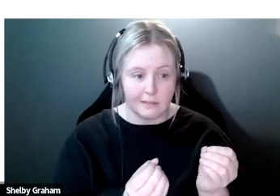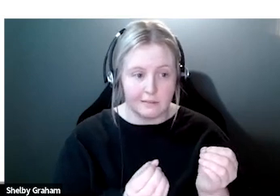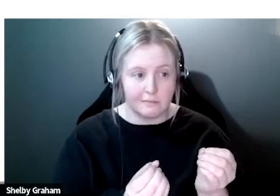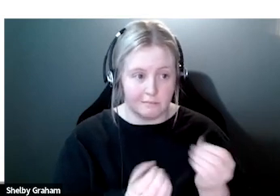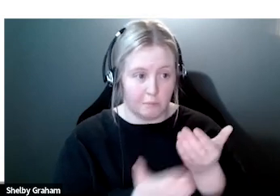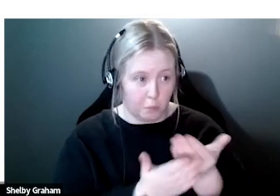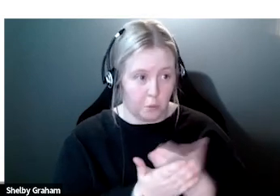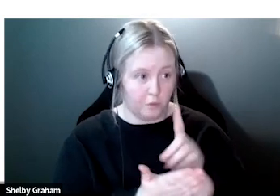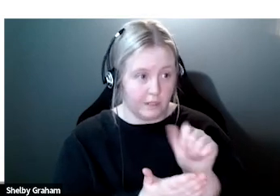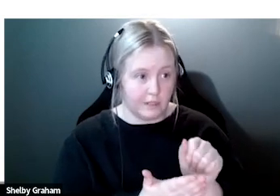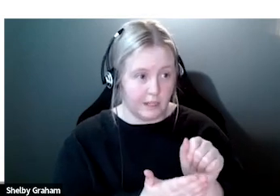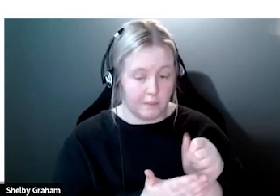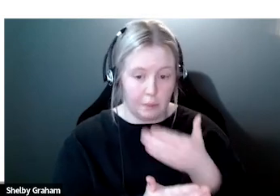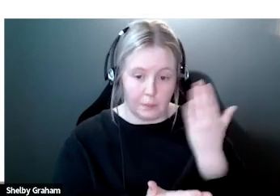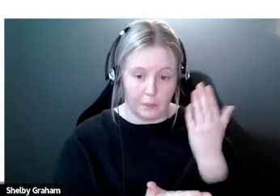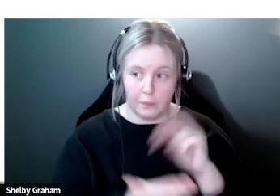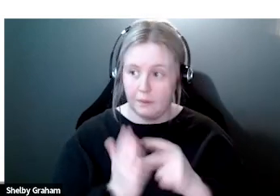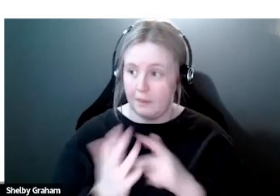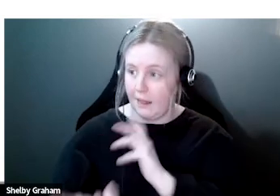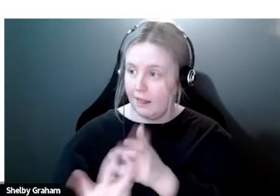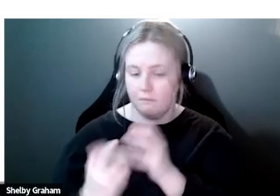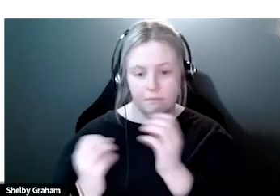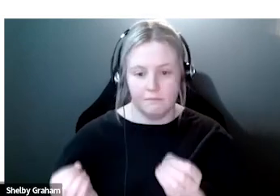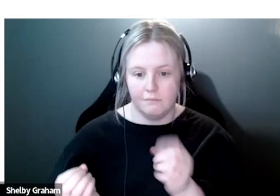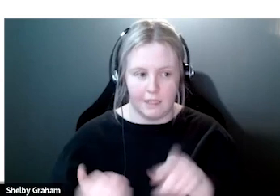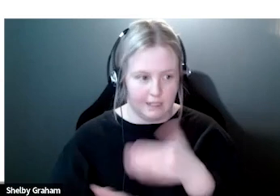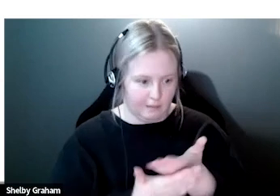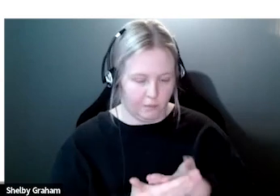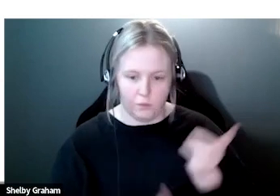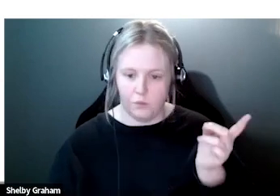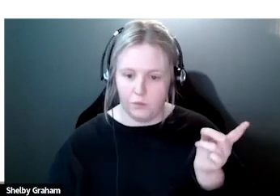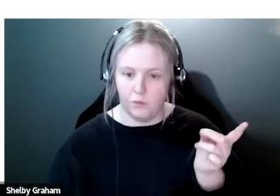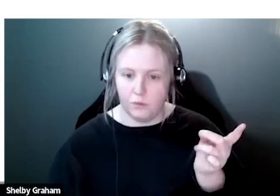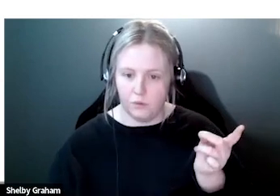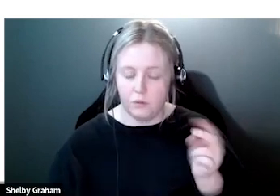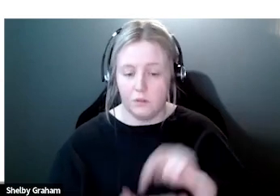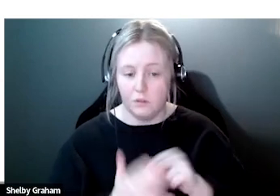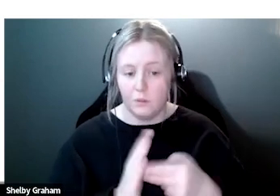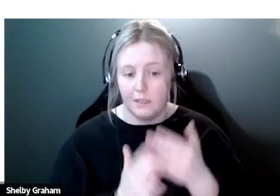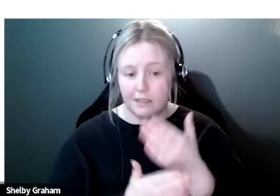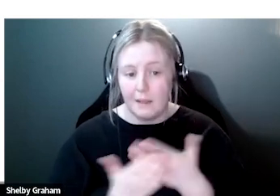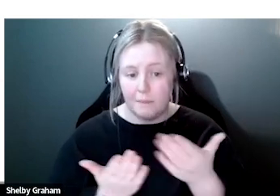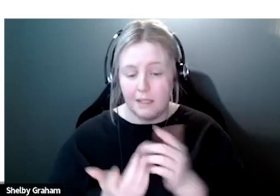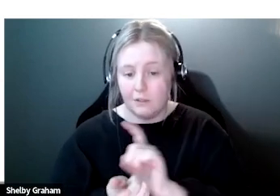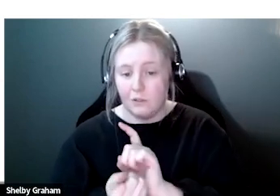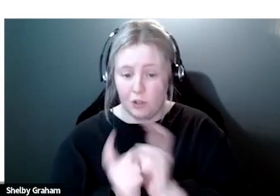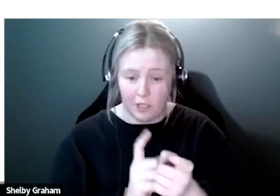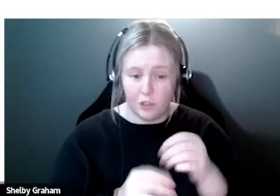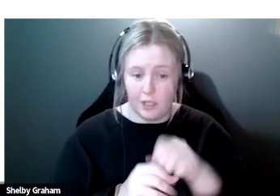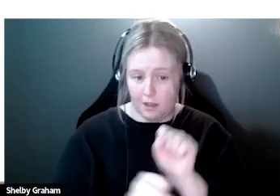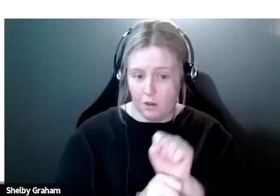disabled, I wasn't allowed to have them. So things are shifting in the workplace, and that's really comforting to